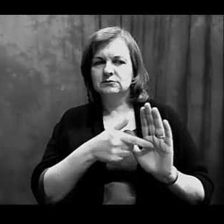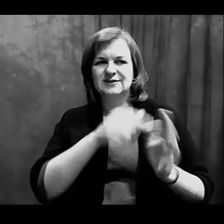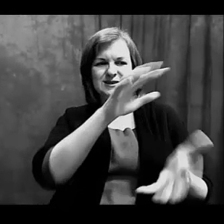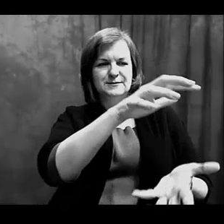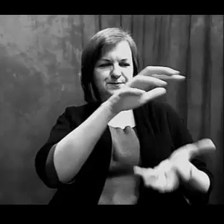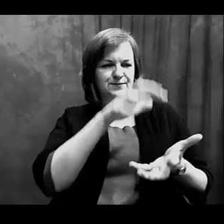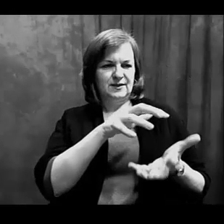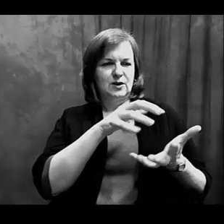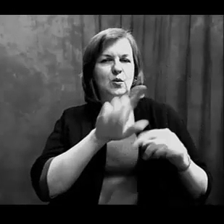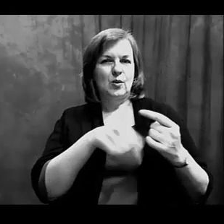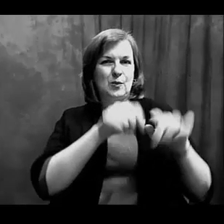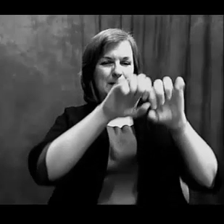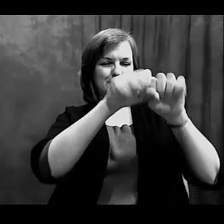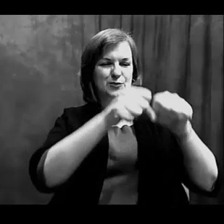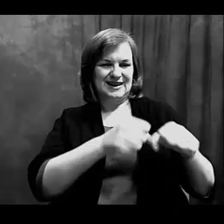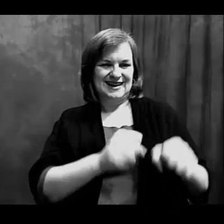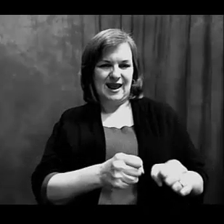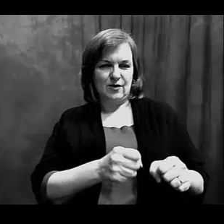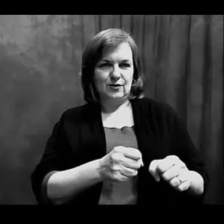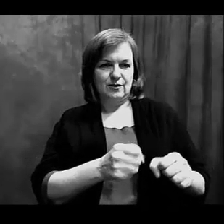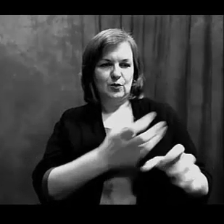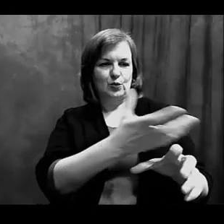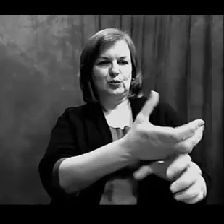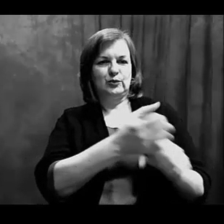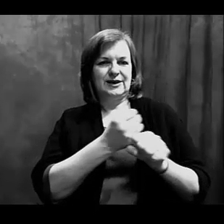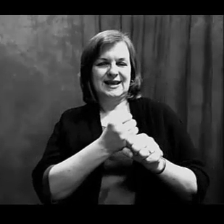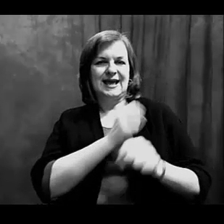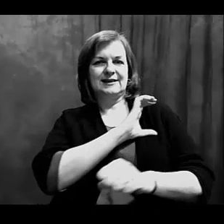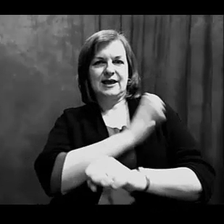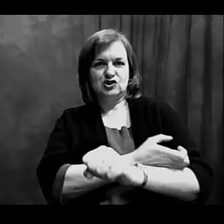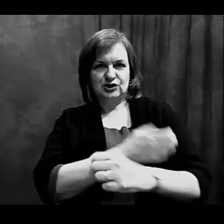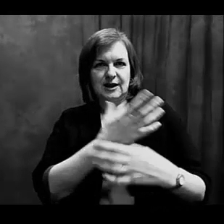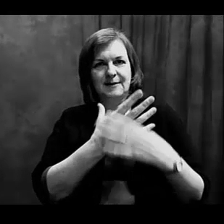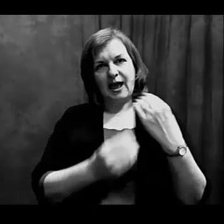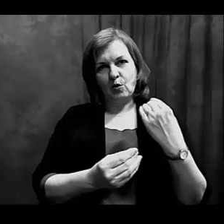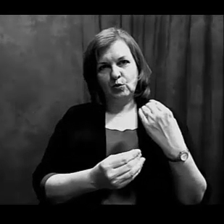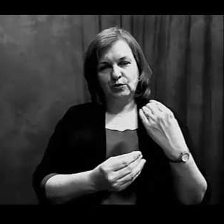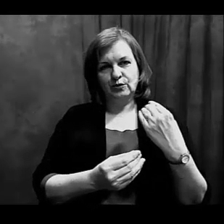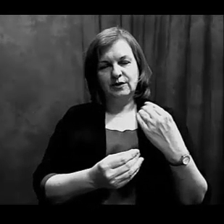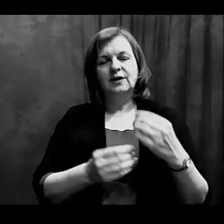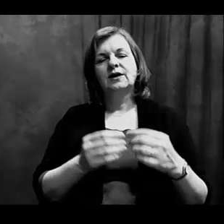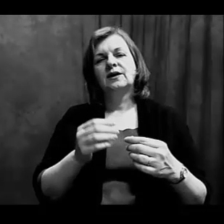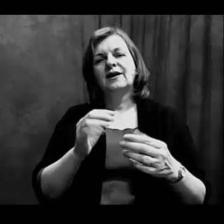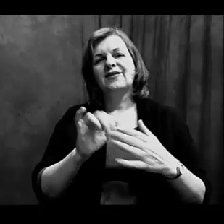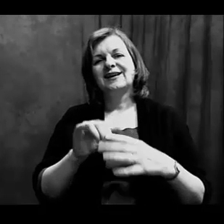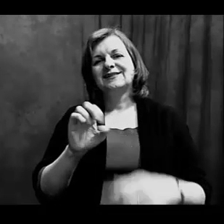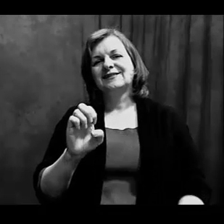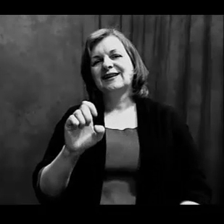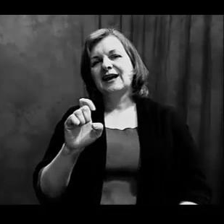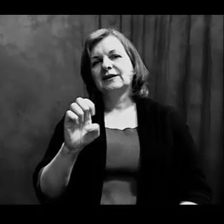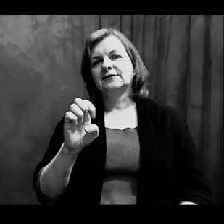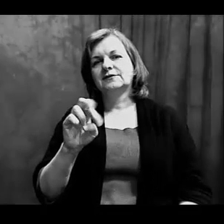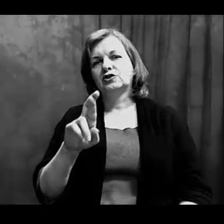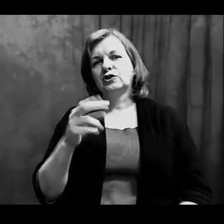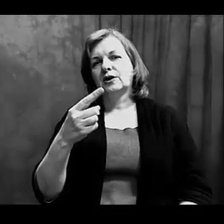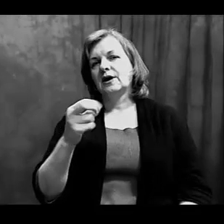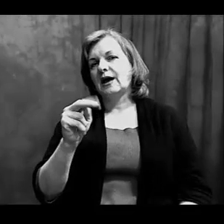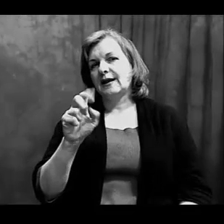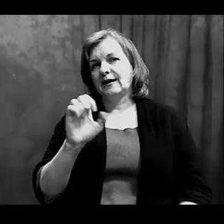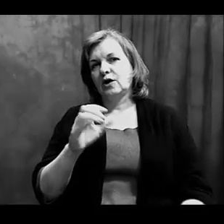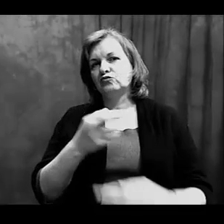And when we start to break it down, what we're actually going to get is energy out. So this is an